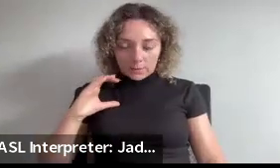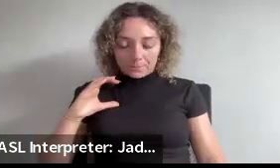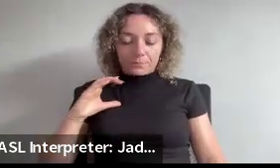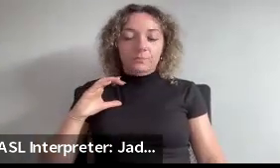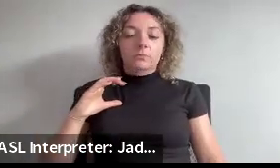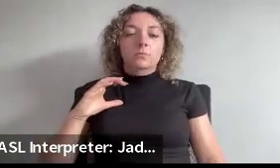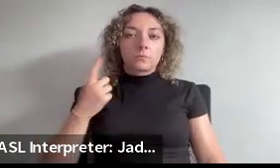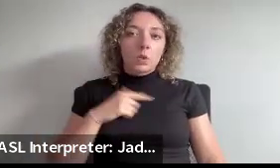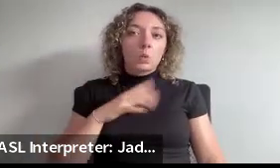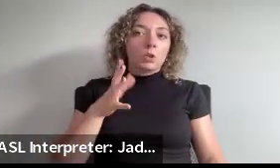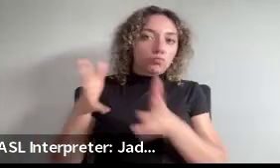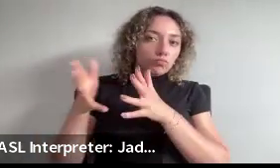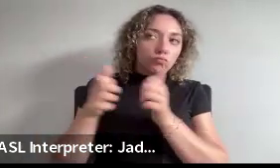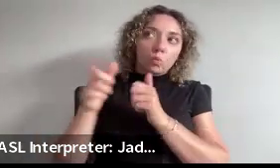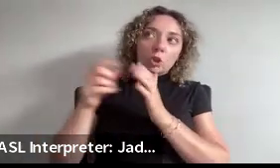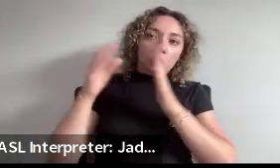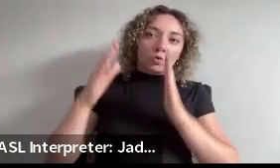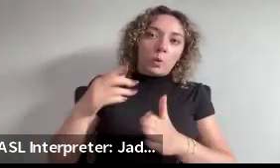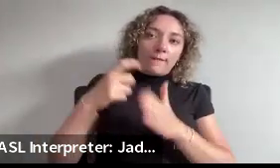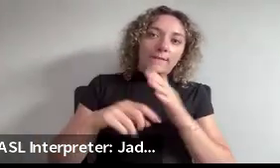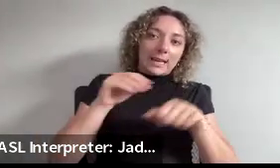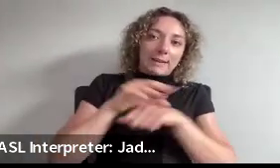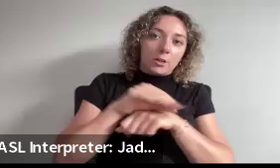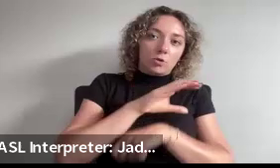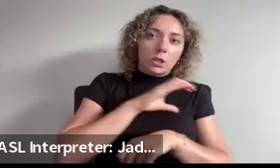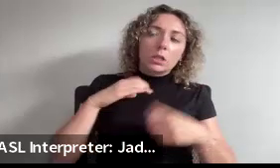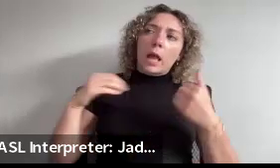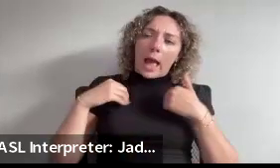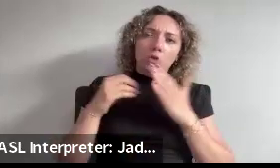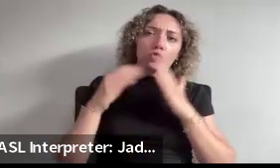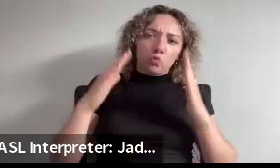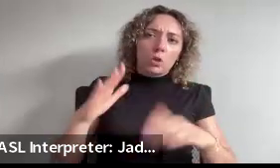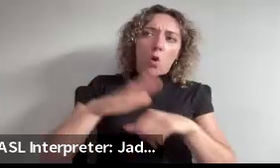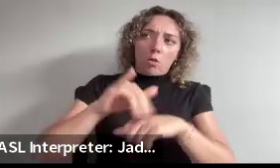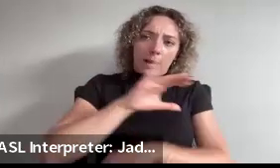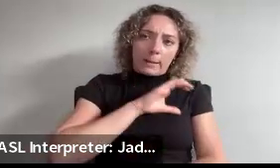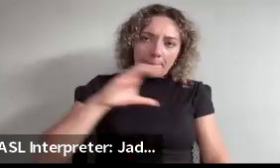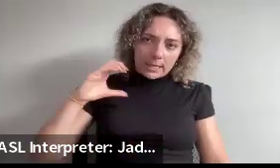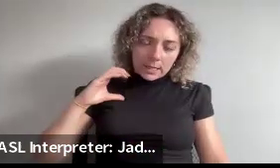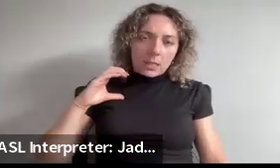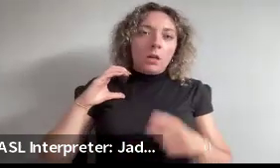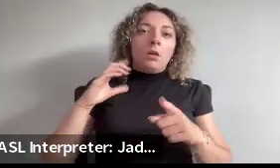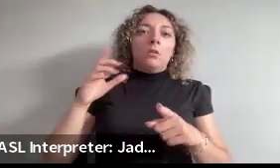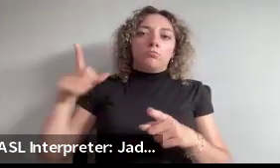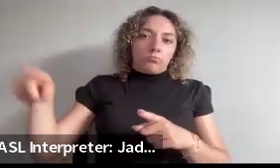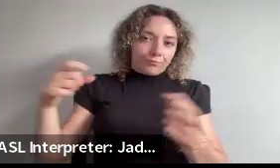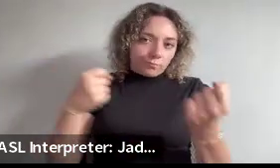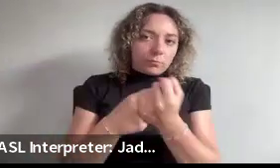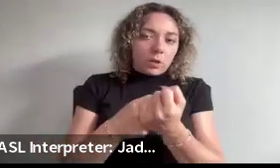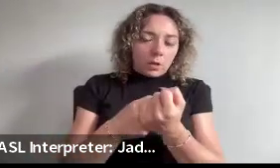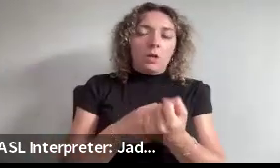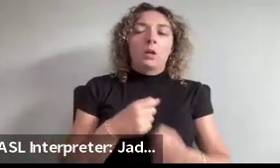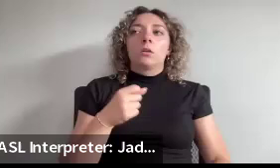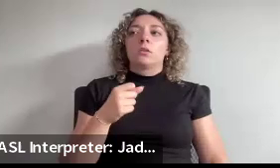we talked to the Student Fee Advisory Committee, which has several students on it, and this is how this works. They're in support of this.